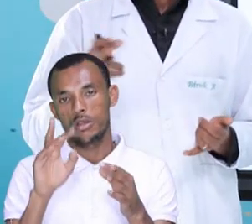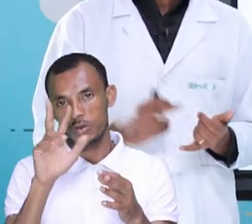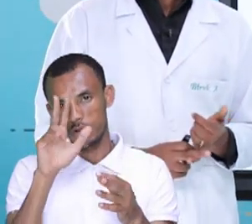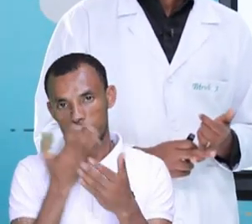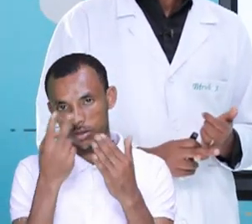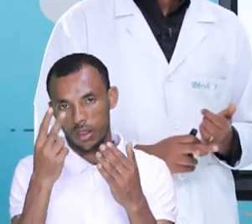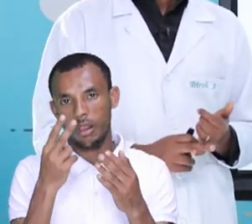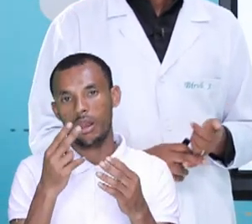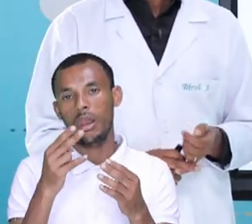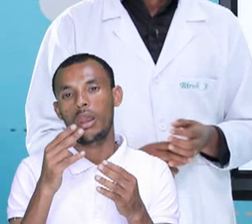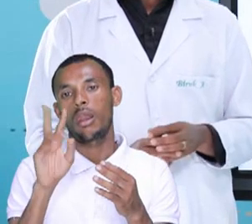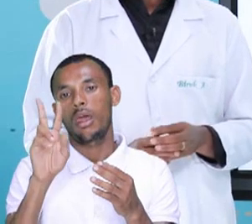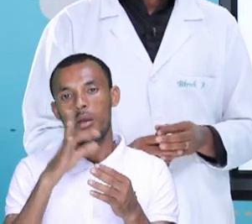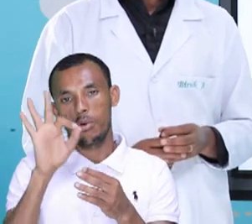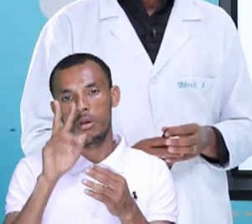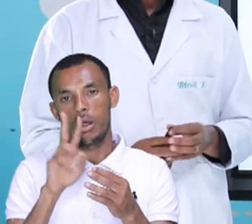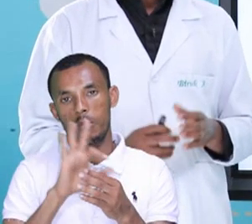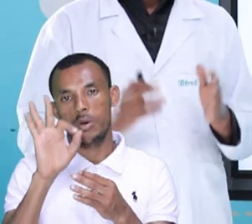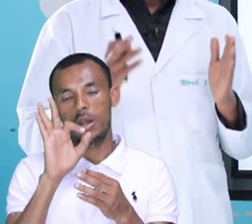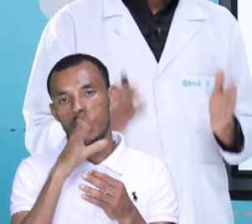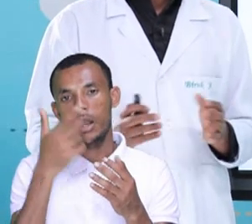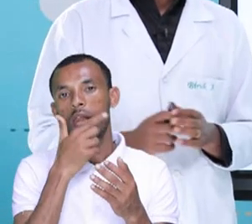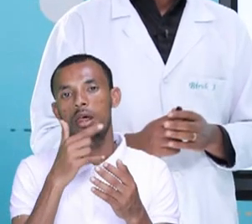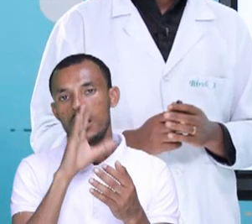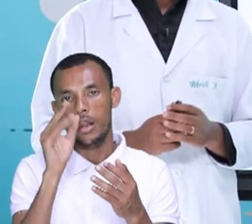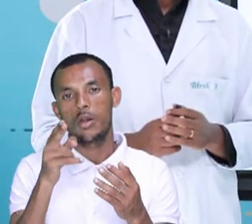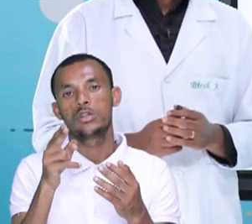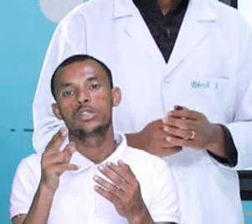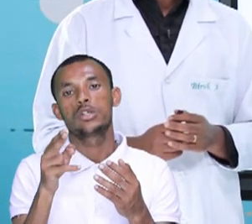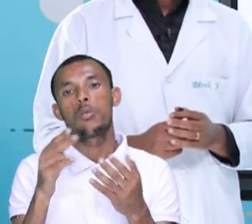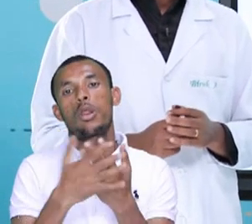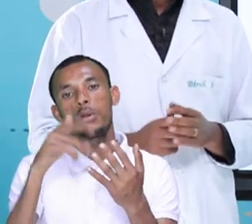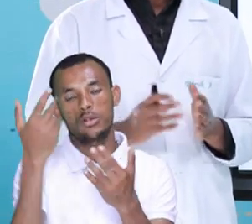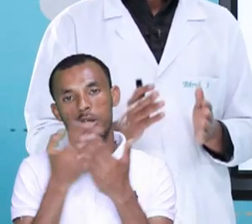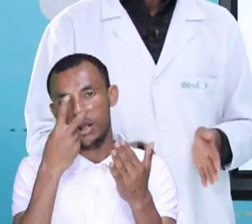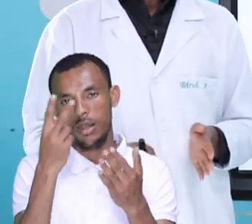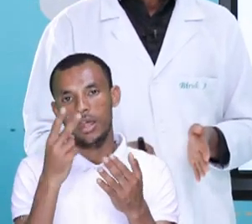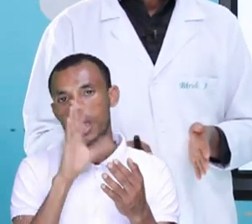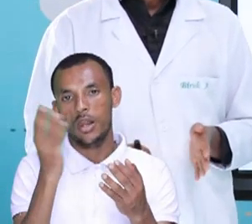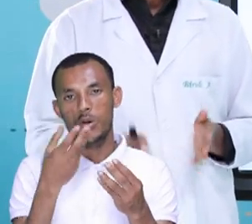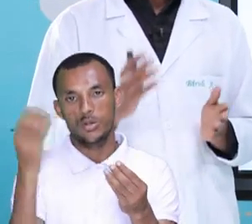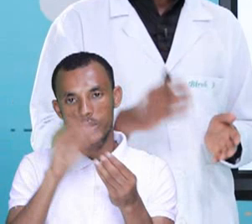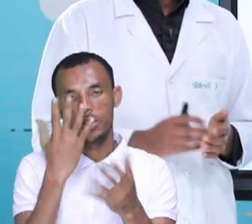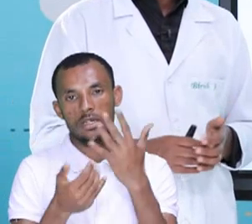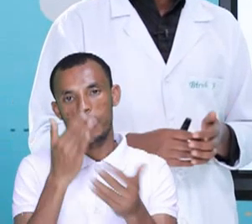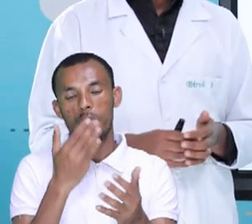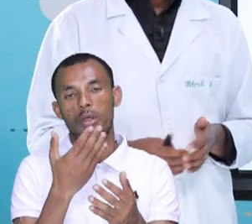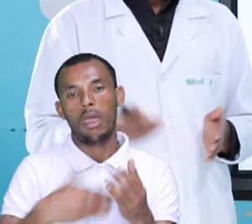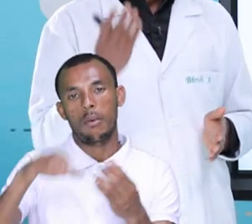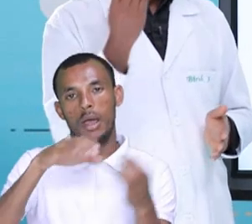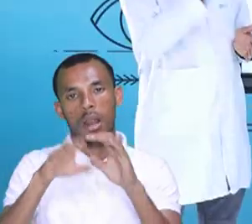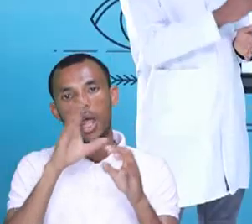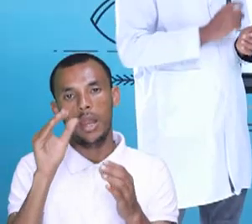dipole-dipole force, London force, and hydrogen bonding. Also discuss about the chemical bonding theories, valence bond